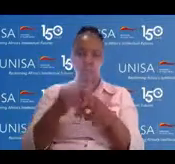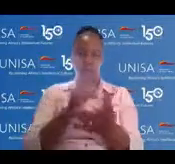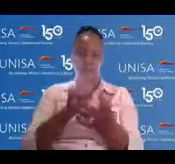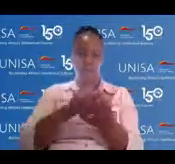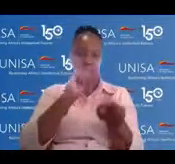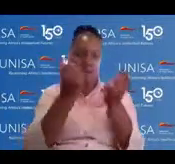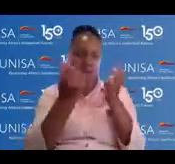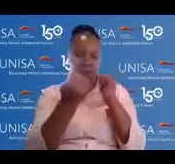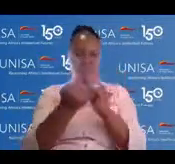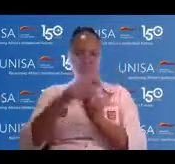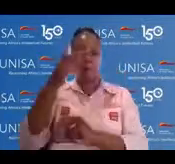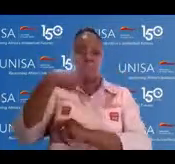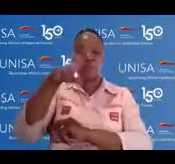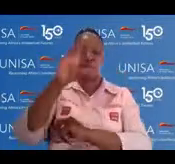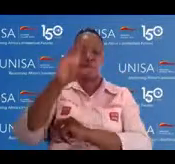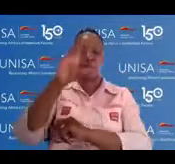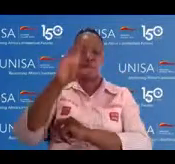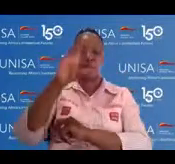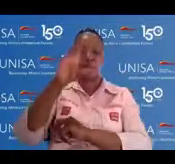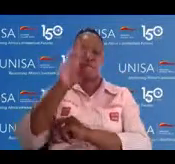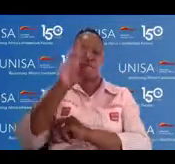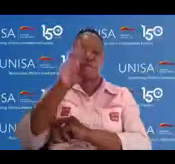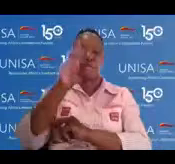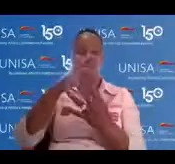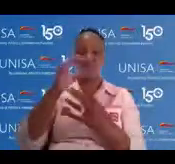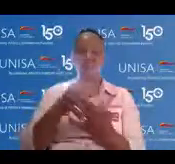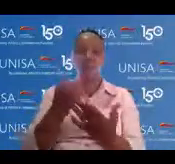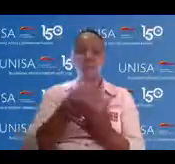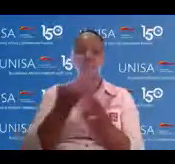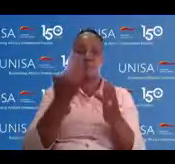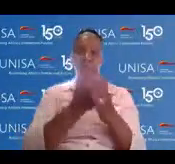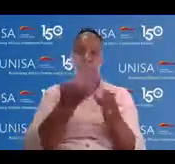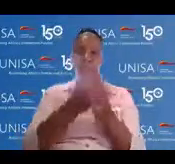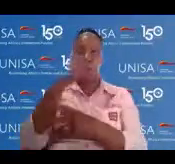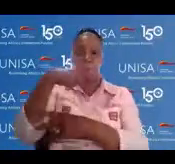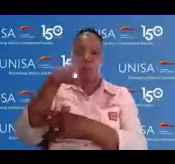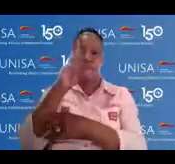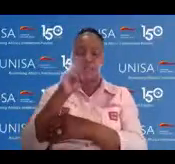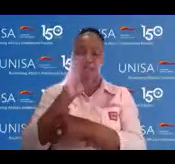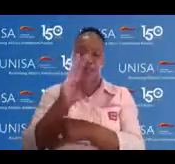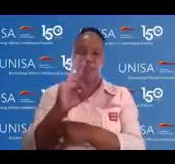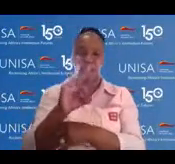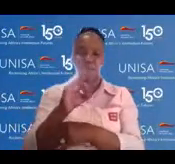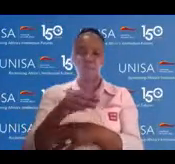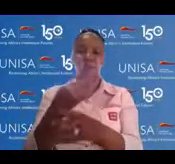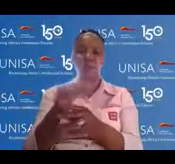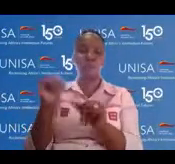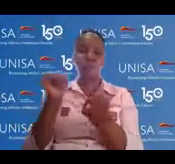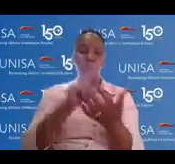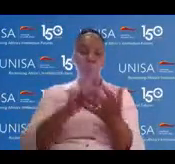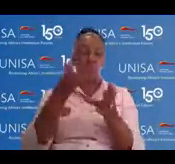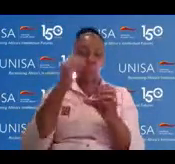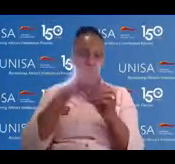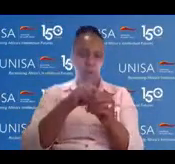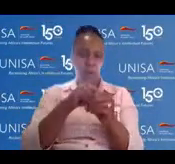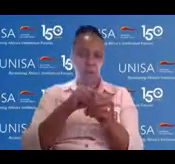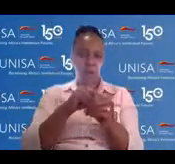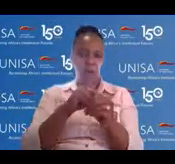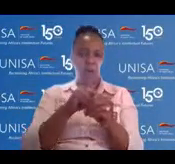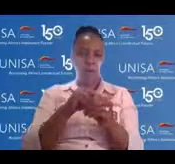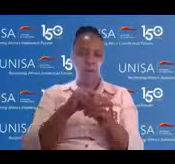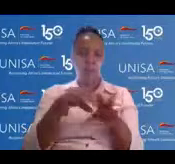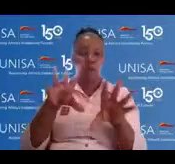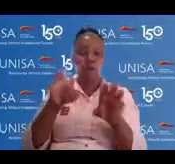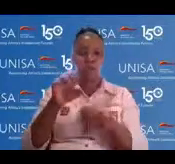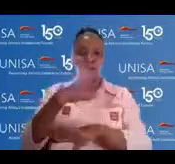the file type PDF, and then you go back and you log in to the exam portal. So here